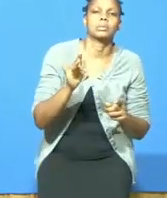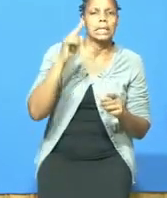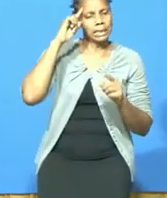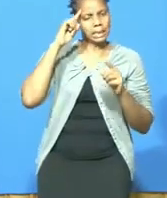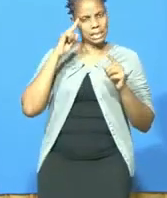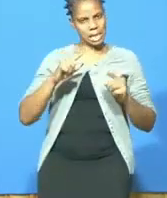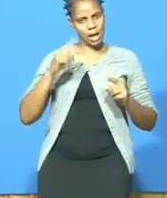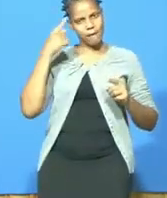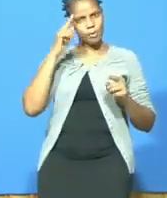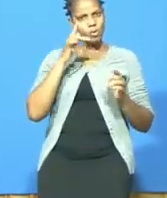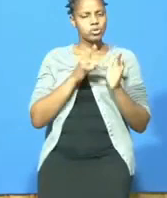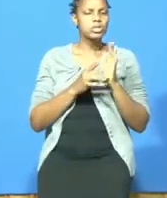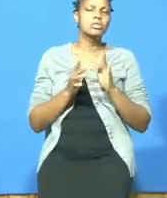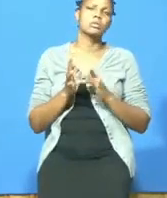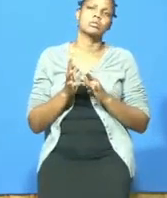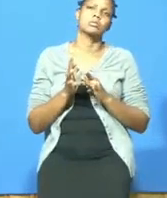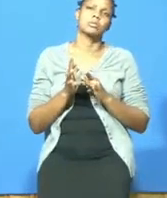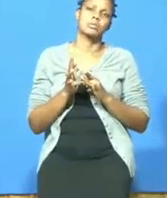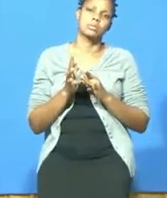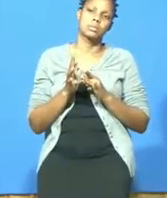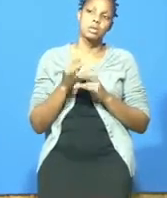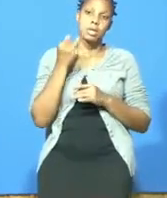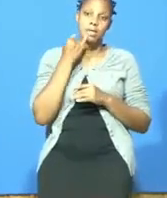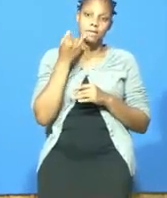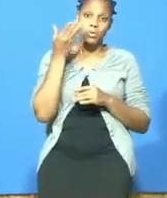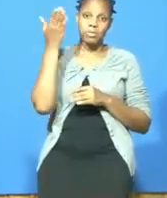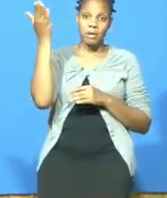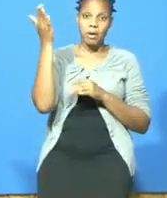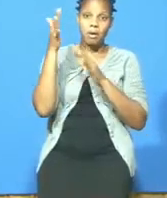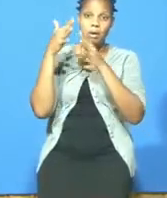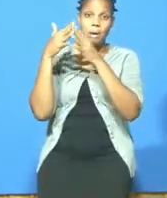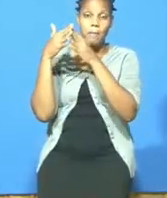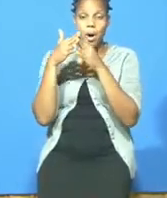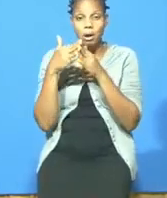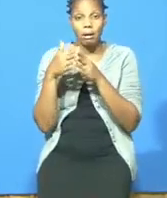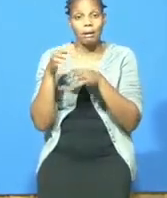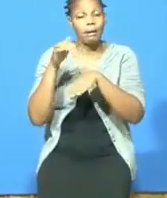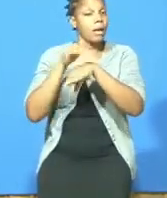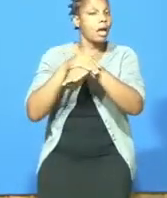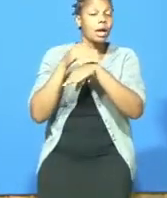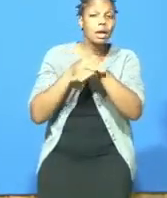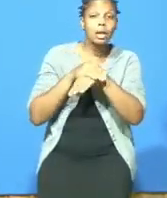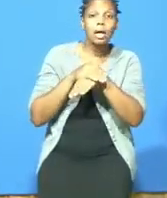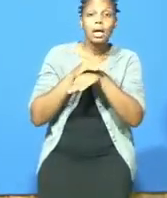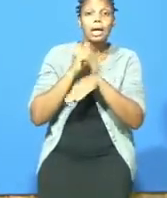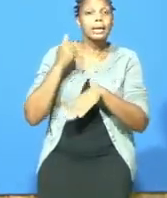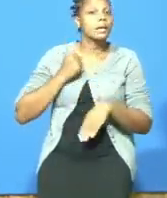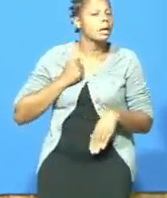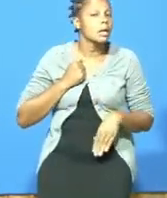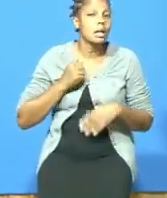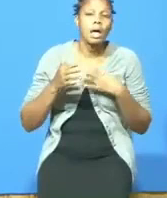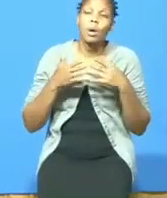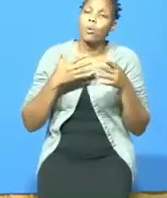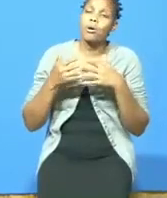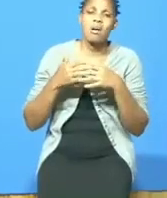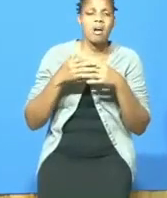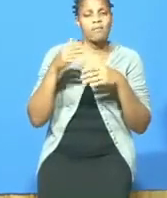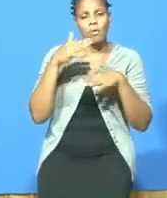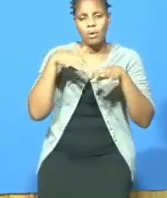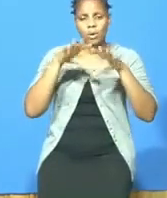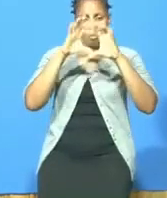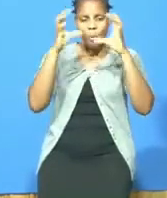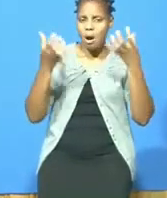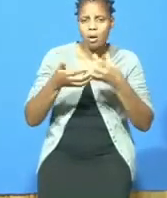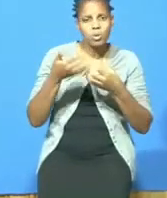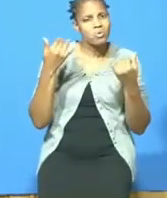Jesus. If you are in the United States, if you are in England, if you are in Canada, wherever across the world you